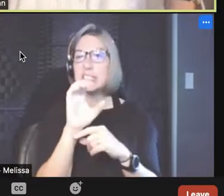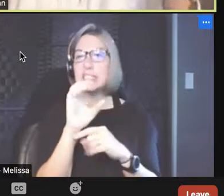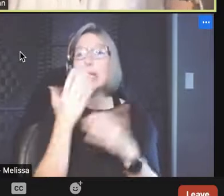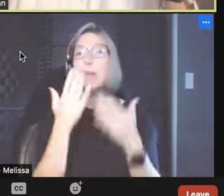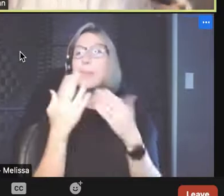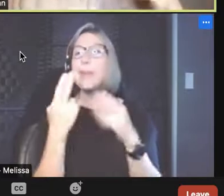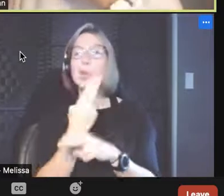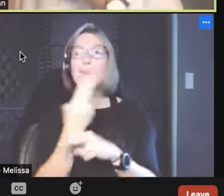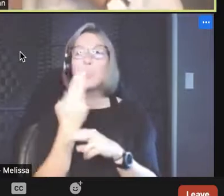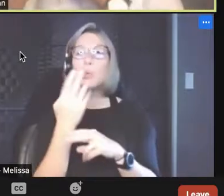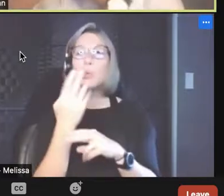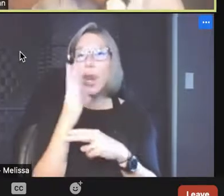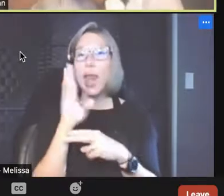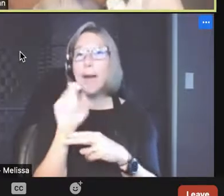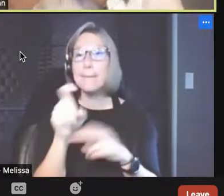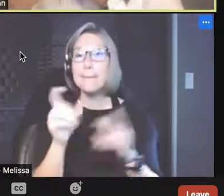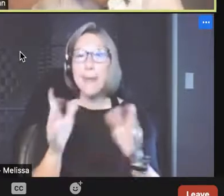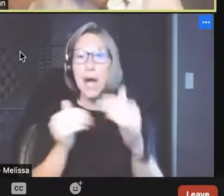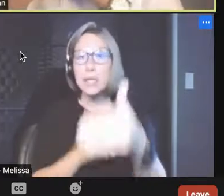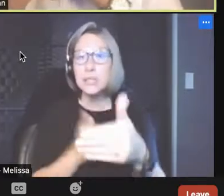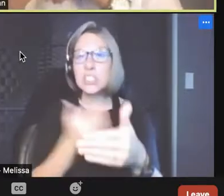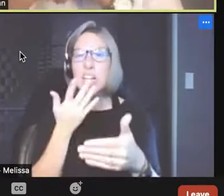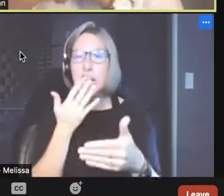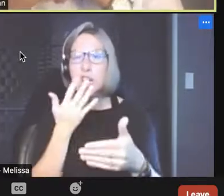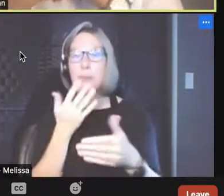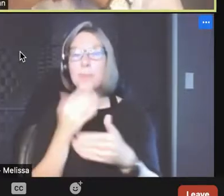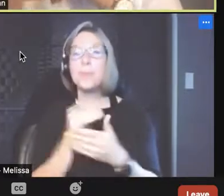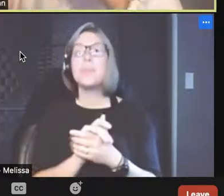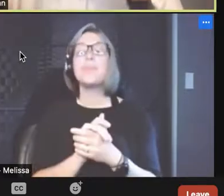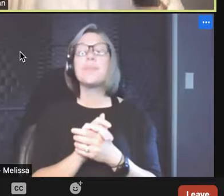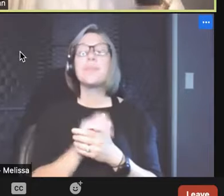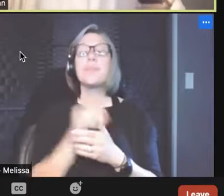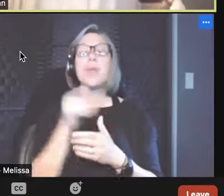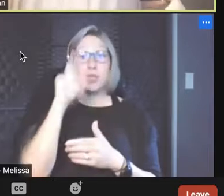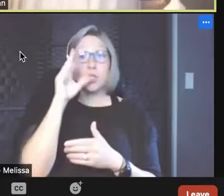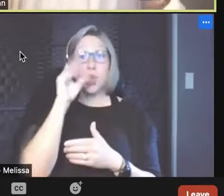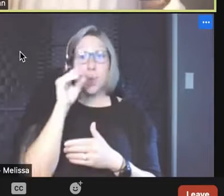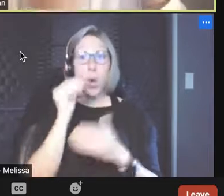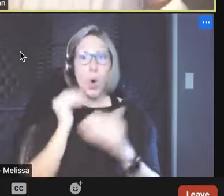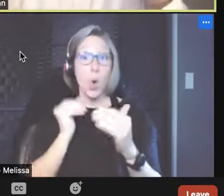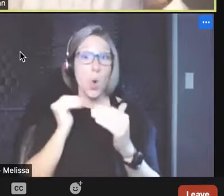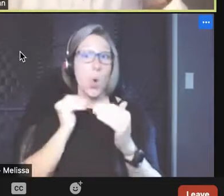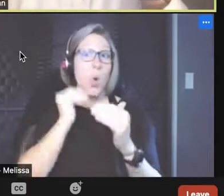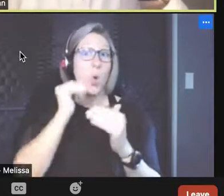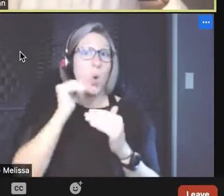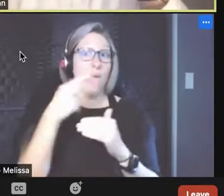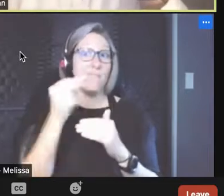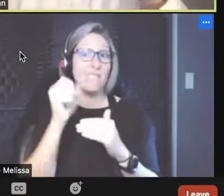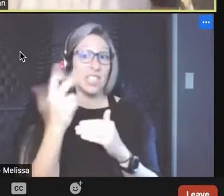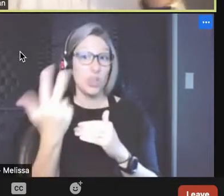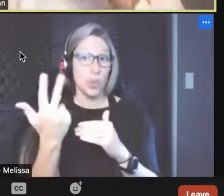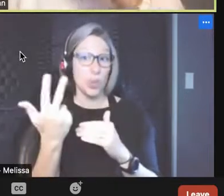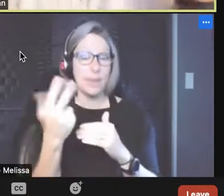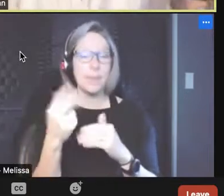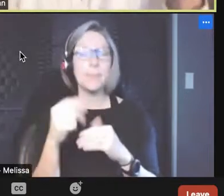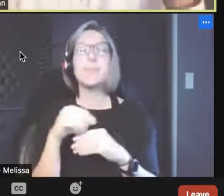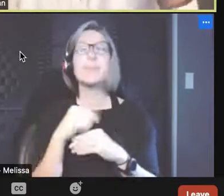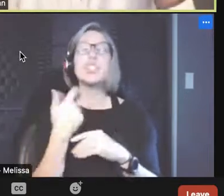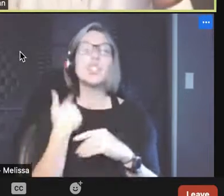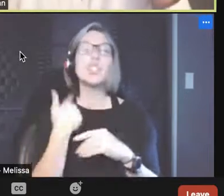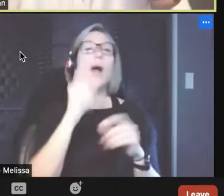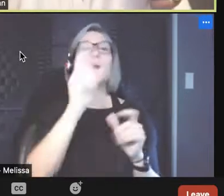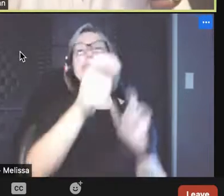light box or color. He's an individual who's approaching phase 3. So I used these like 1-inch little discs, and I placed them in